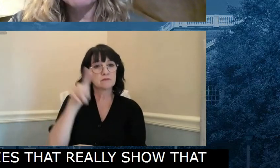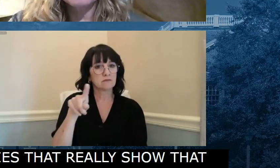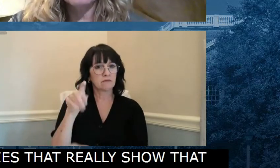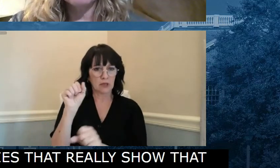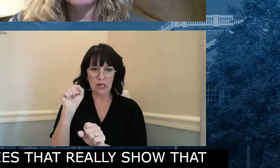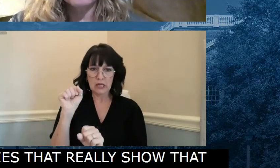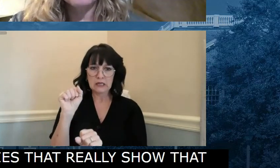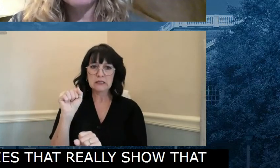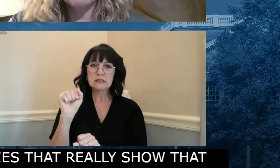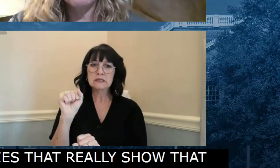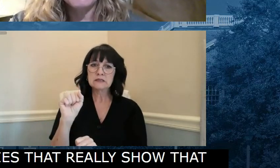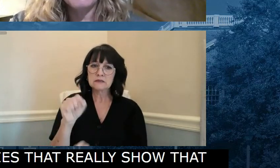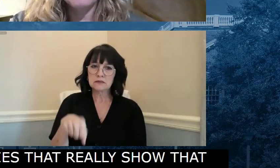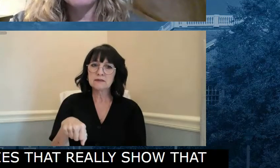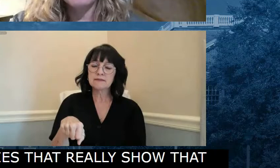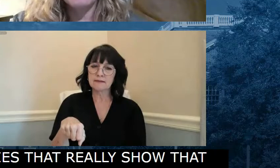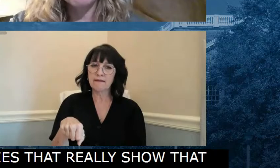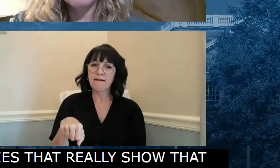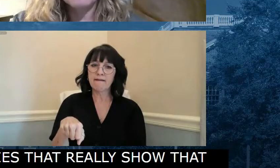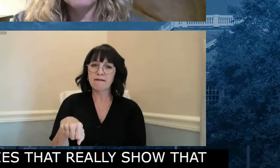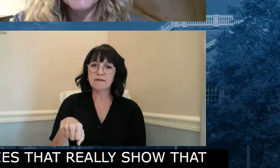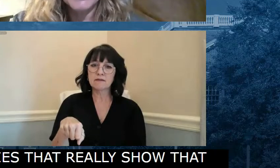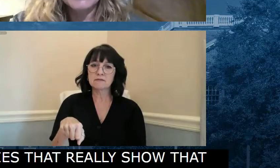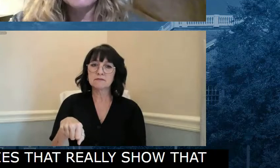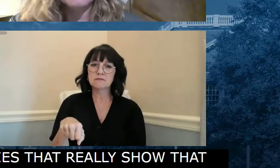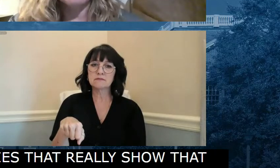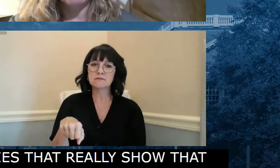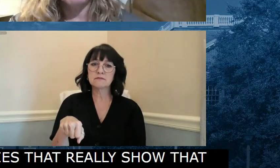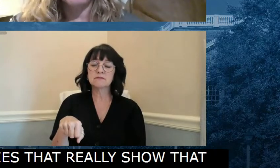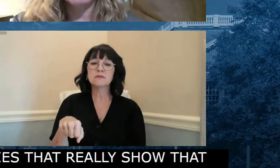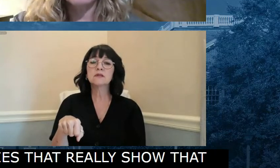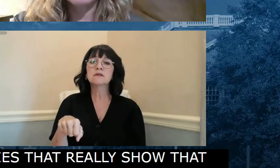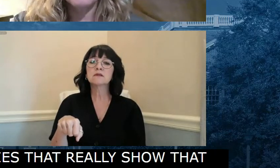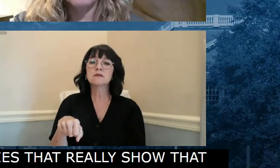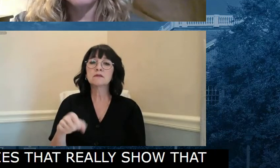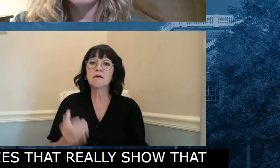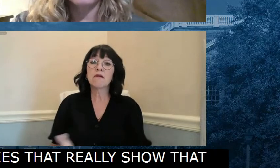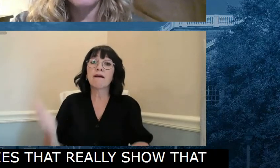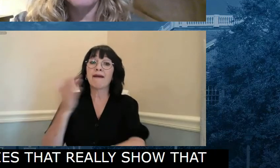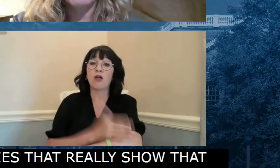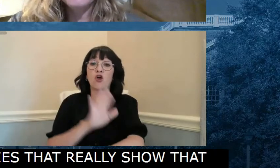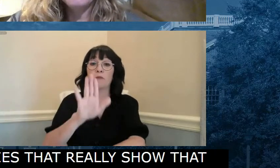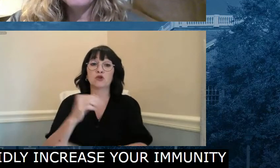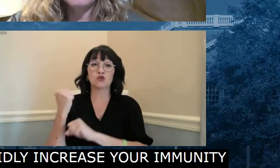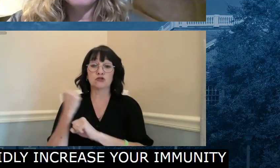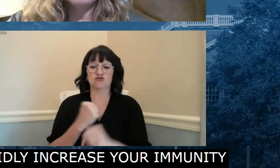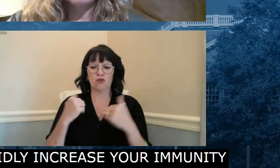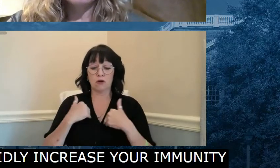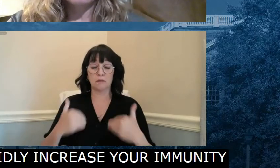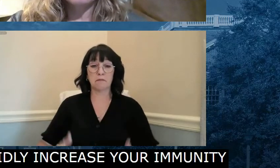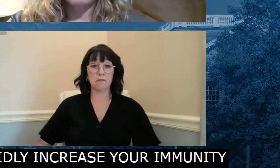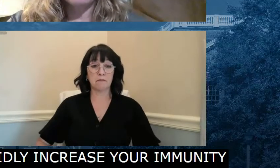rapidly increase your immunity if you've had COVID-19 before. So it's